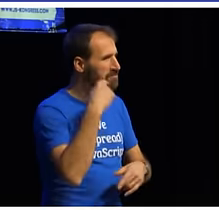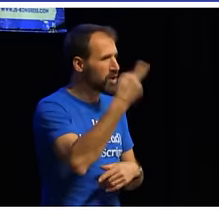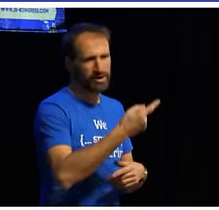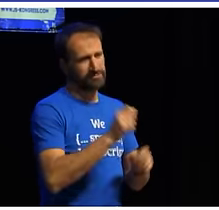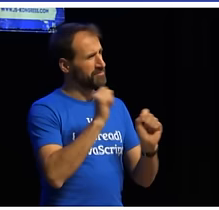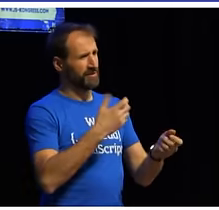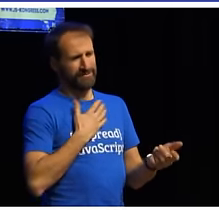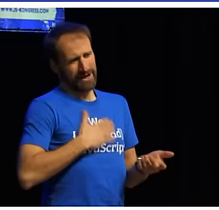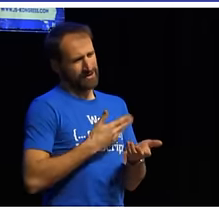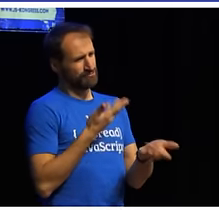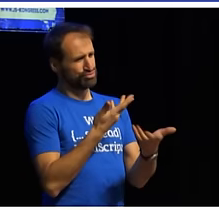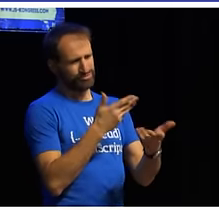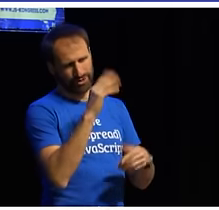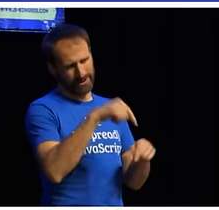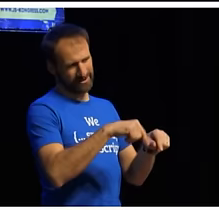stuff.